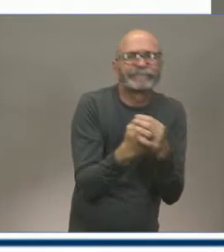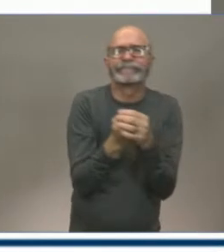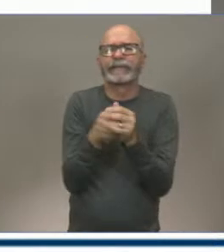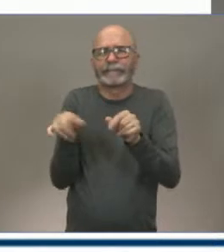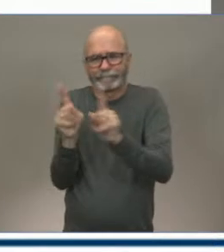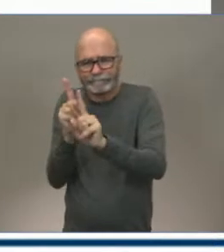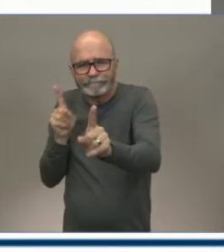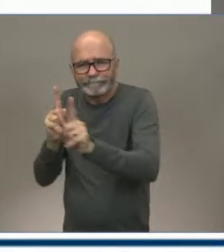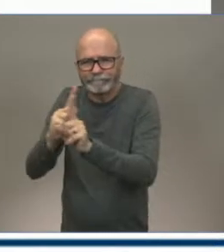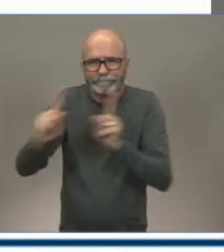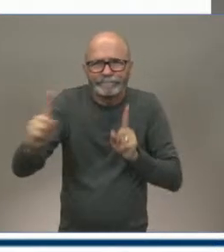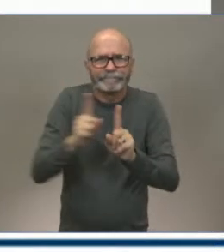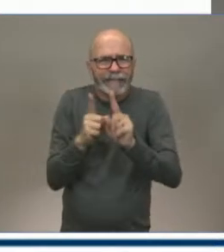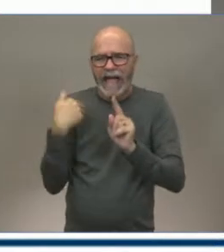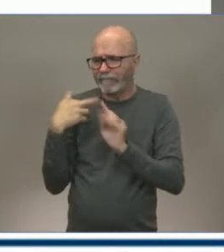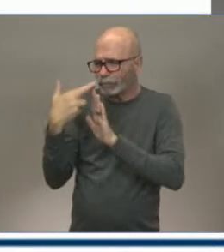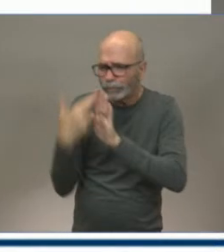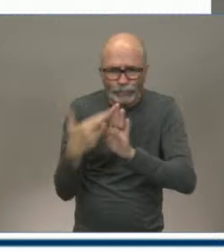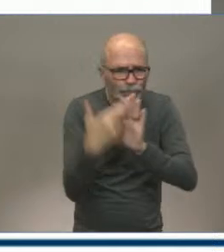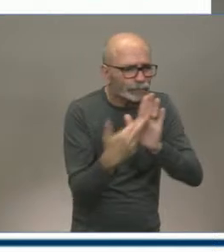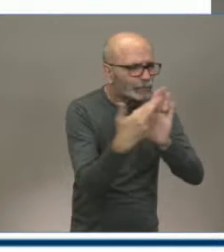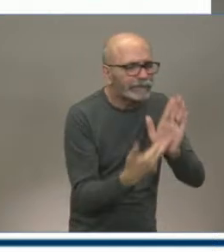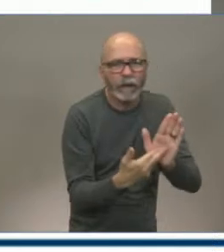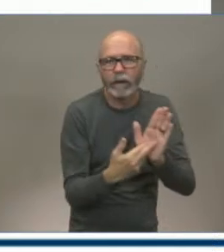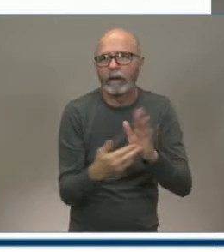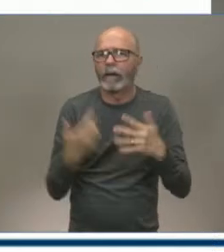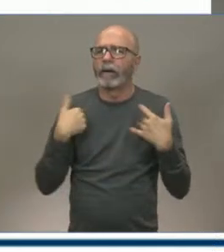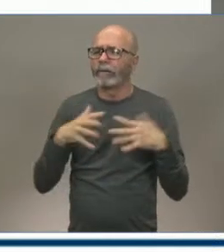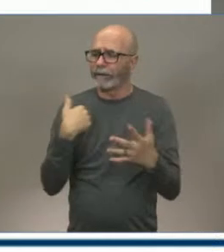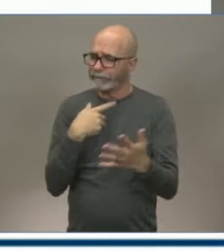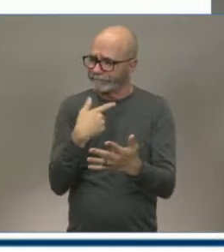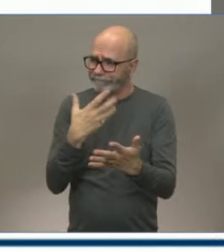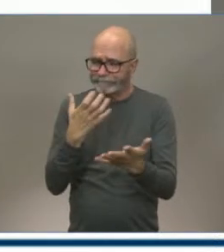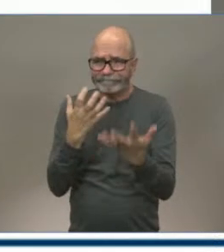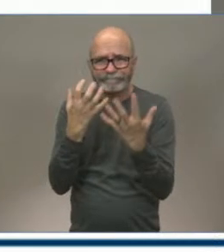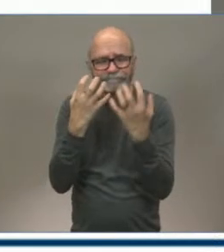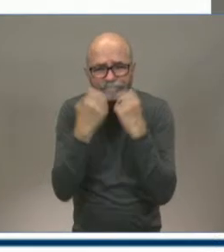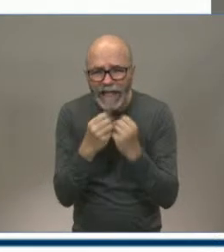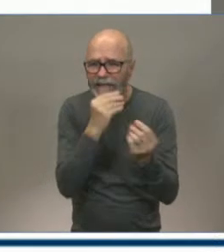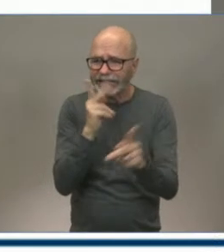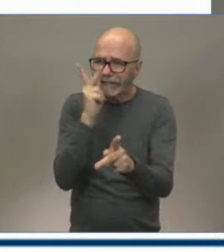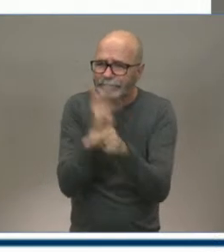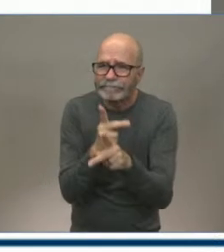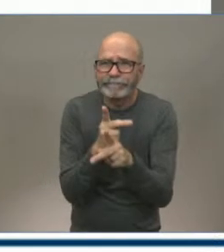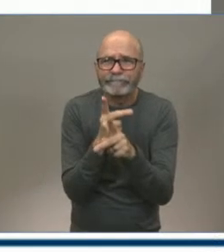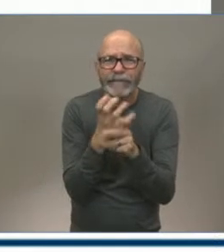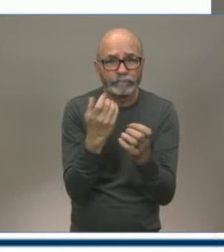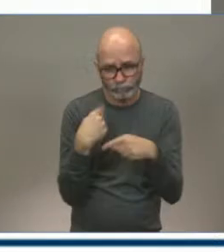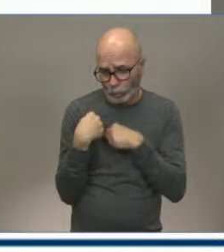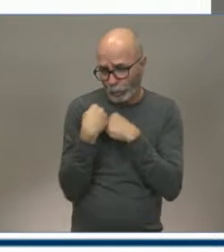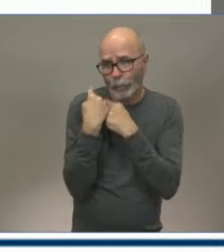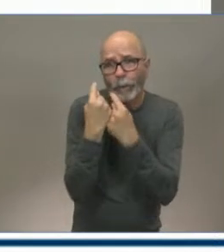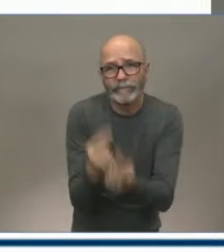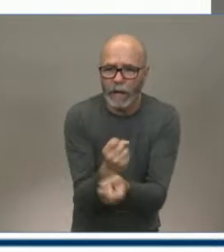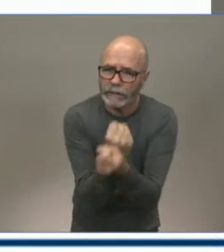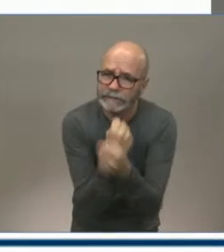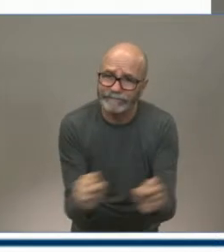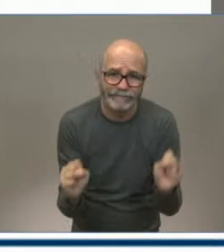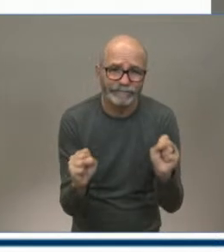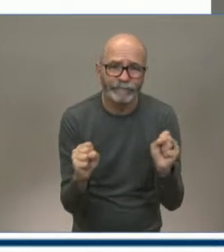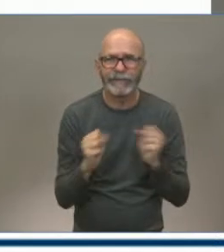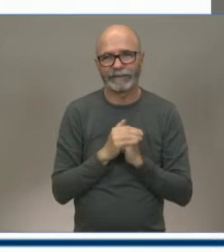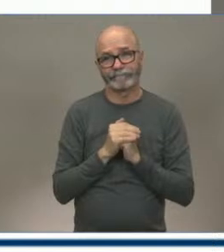rules in order to help keep school safe. And because of that, they have remained safe. But we're not through COVID